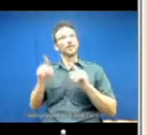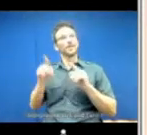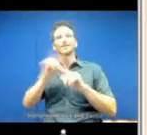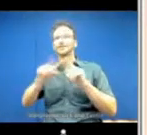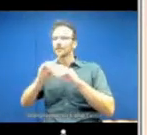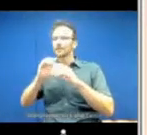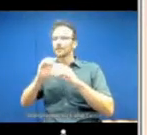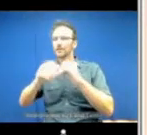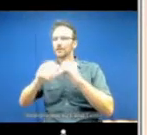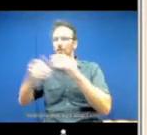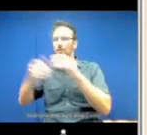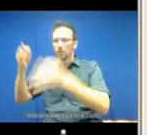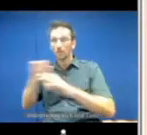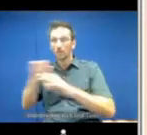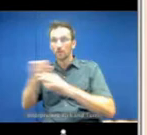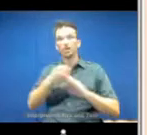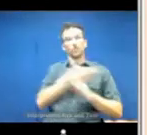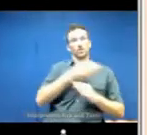and there's no judge there.